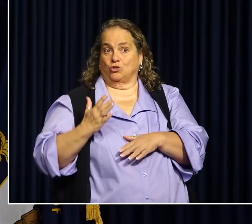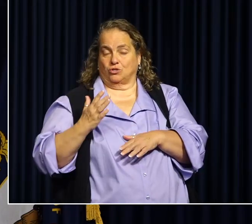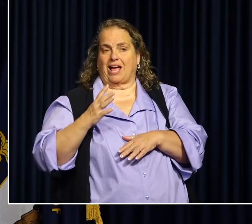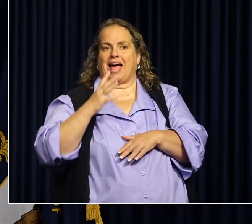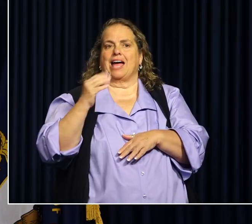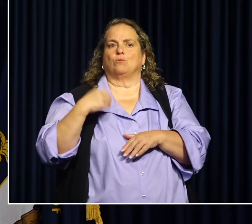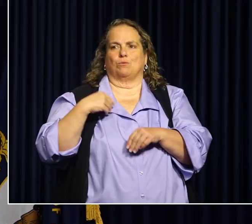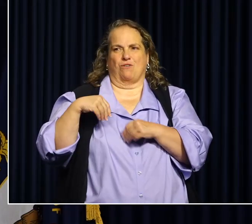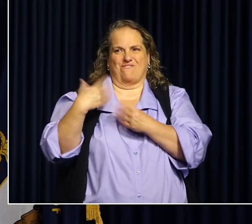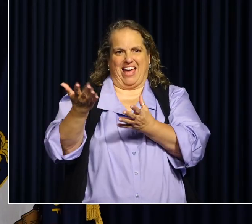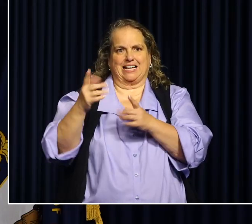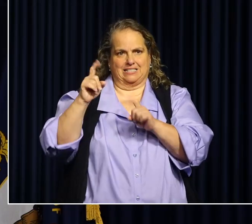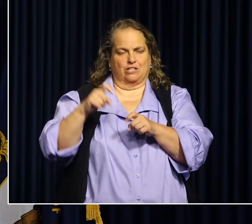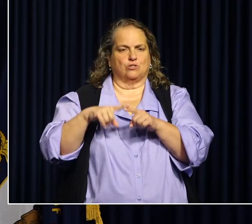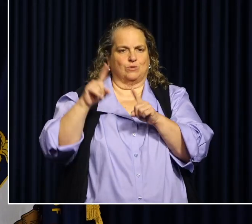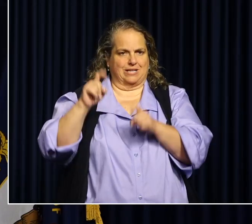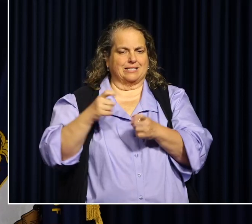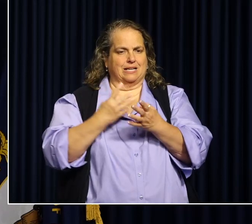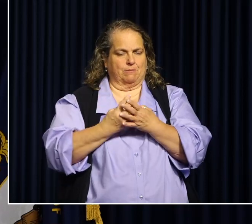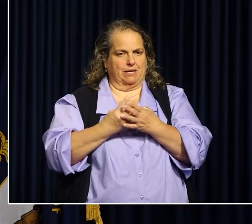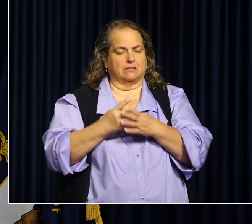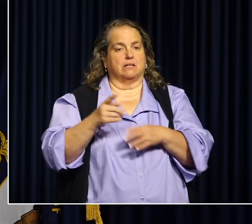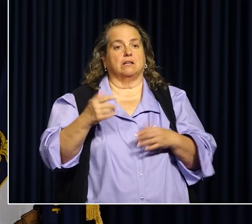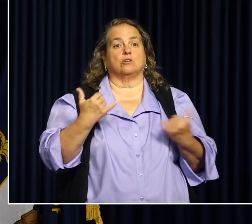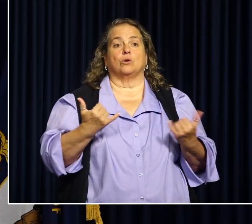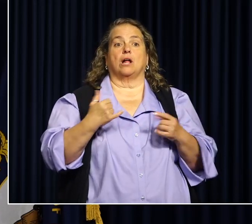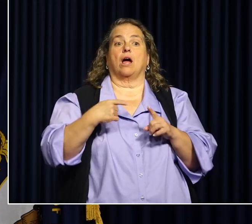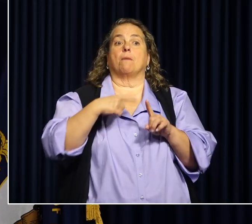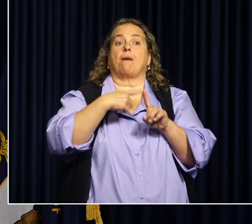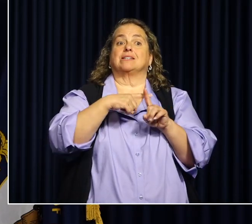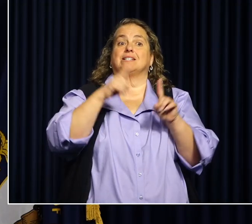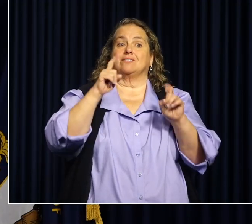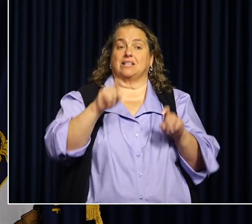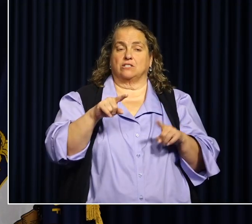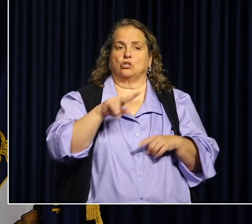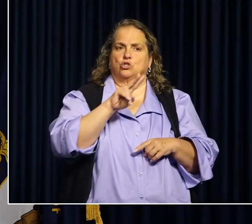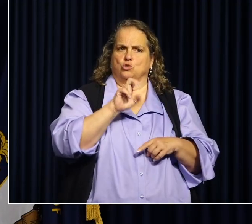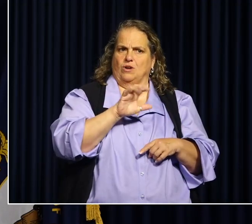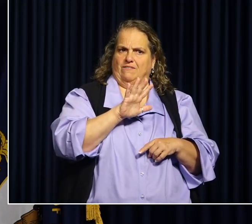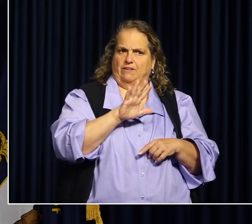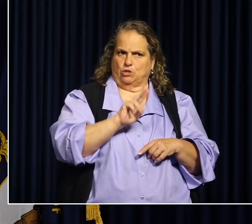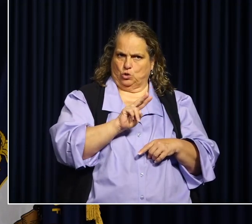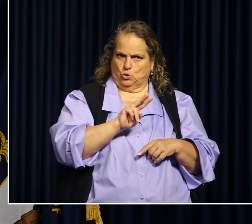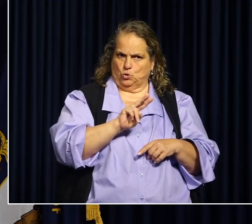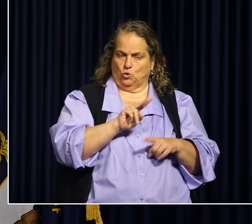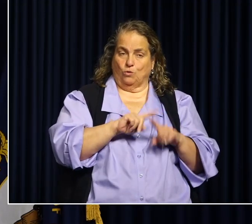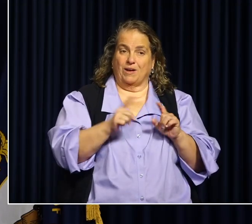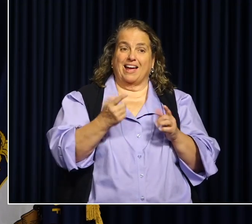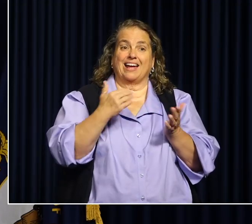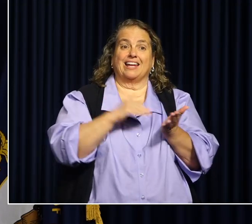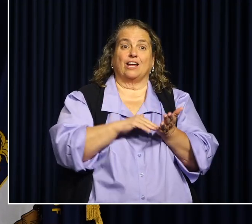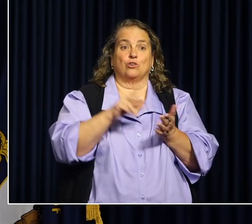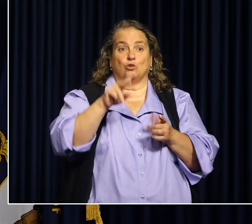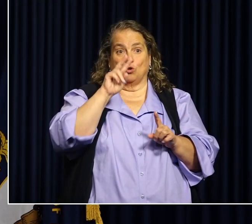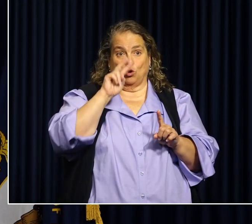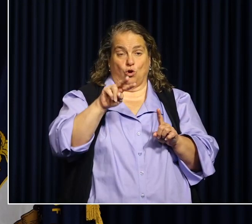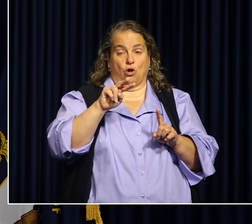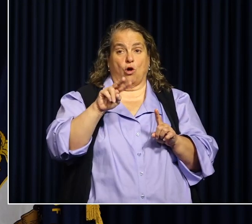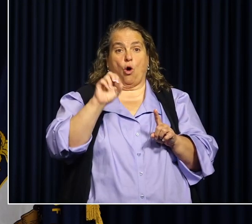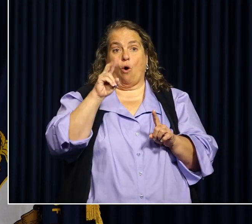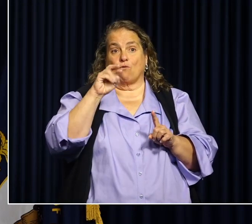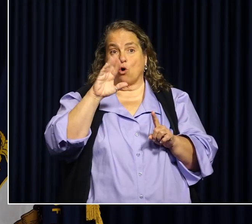inmates. So our number of positive tests today is 252. But again, when you look at the overall